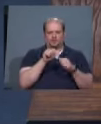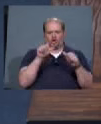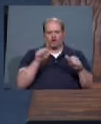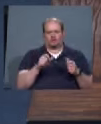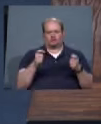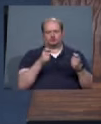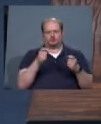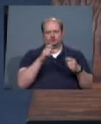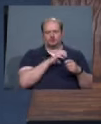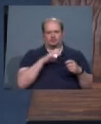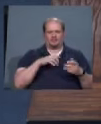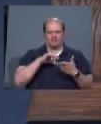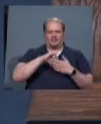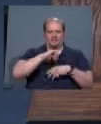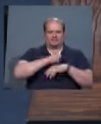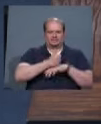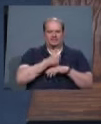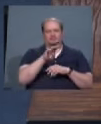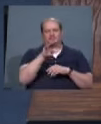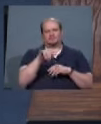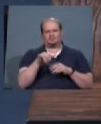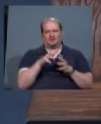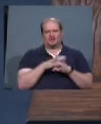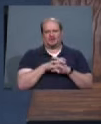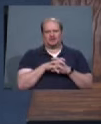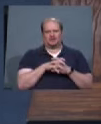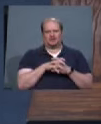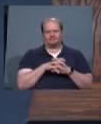architectural control committee that was established by the